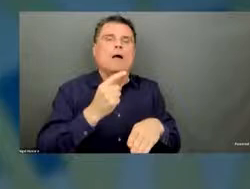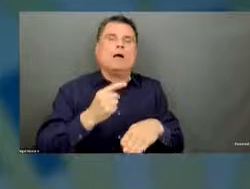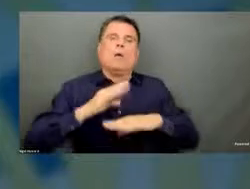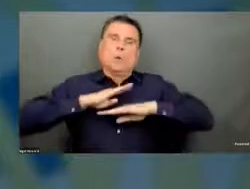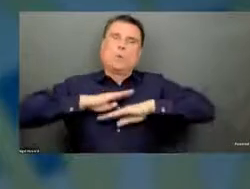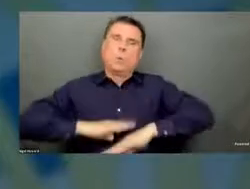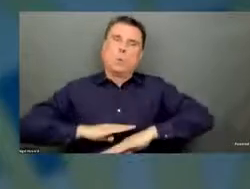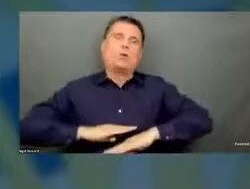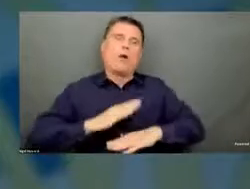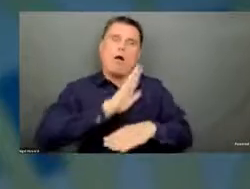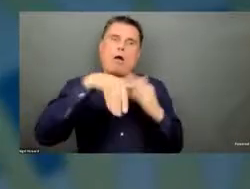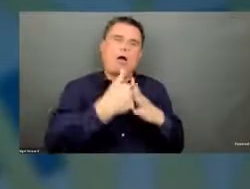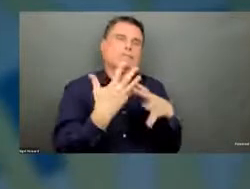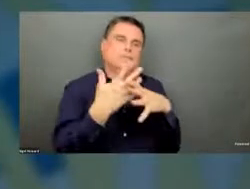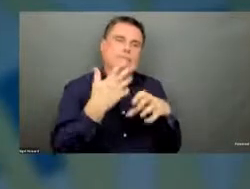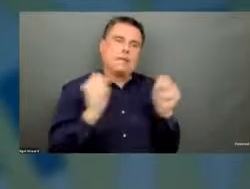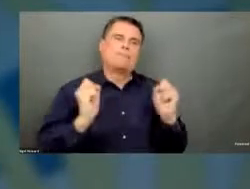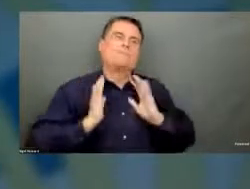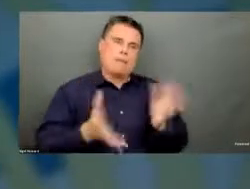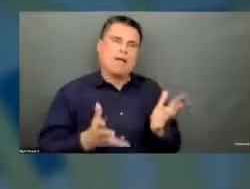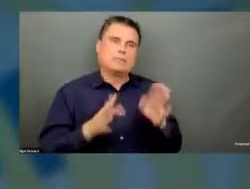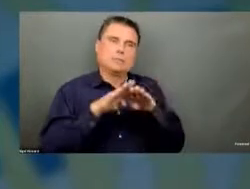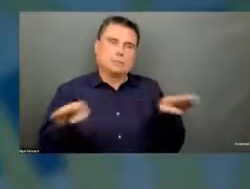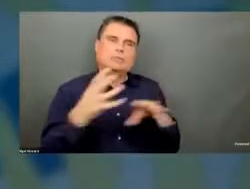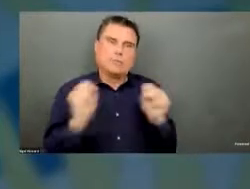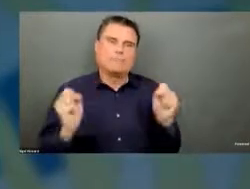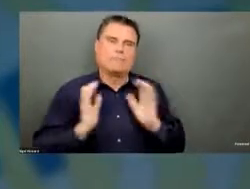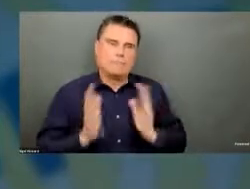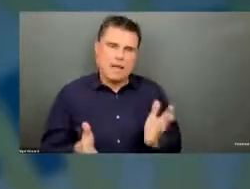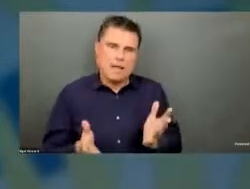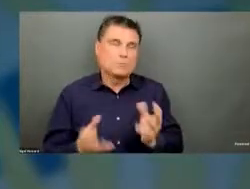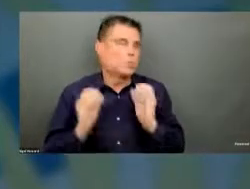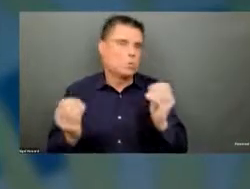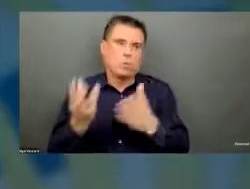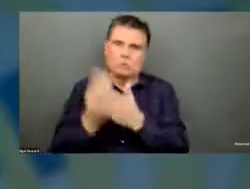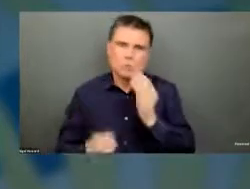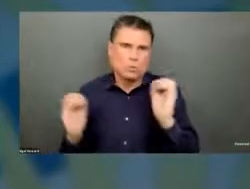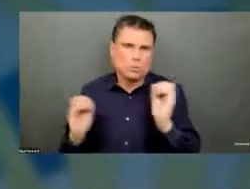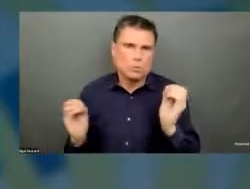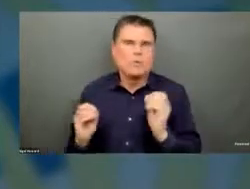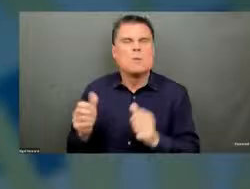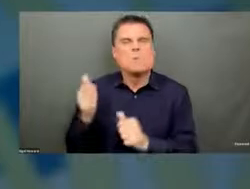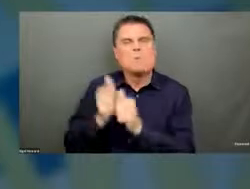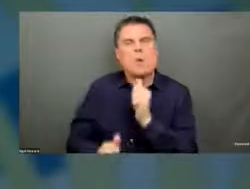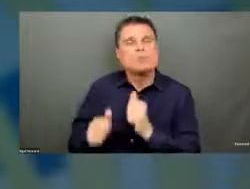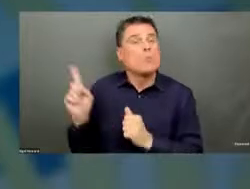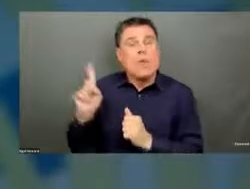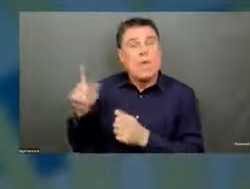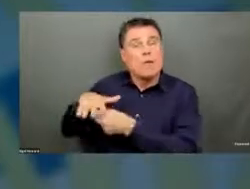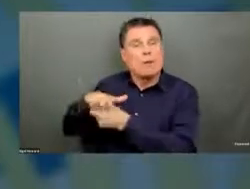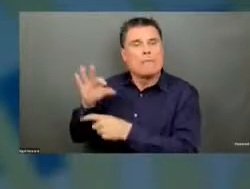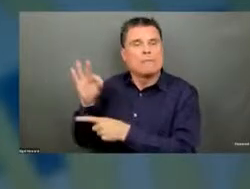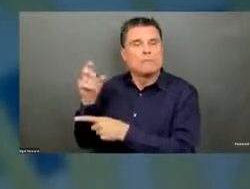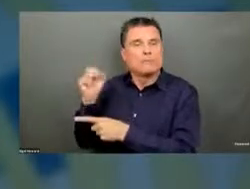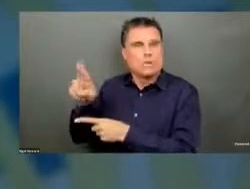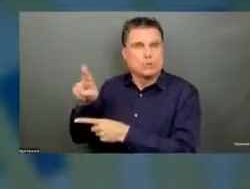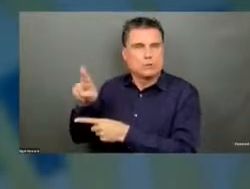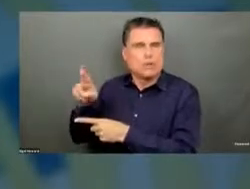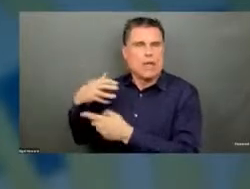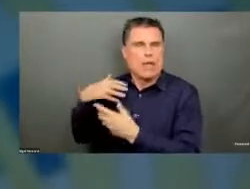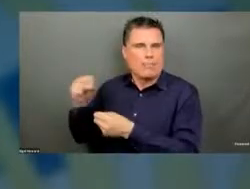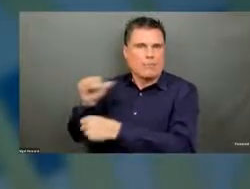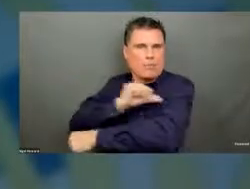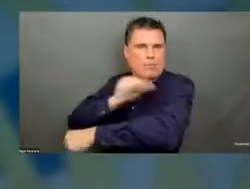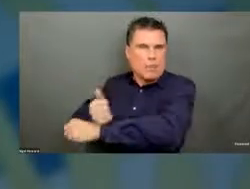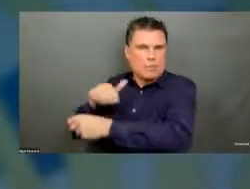cases were in the Fraser Health and Vancouver Coastal Health region, and that's where we see the majority of the MISC cases as